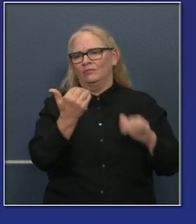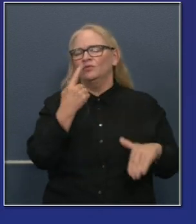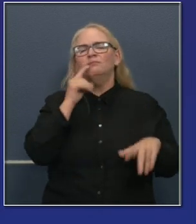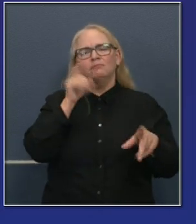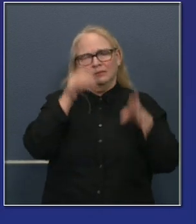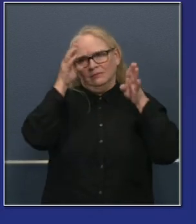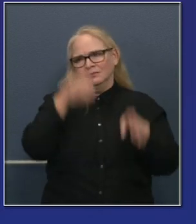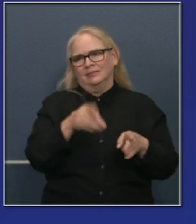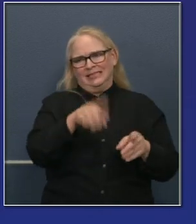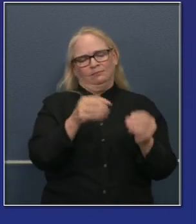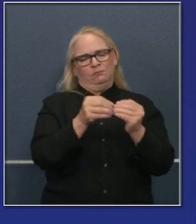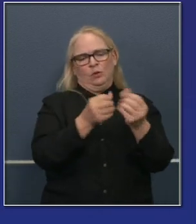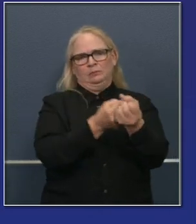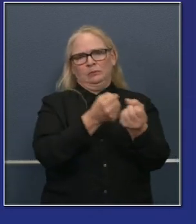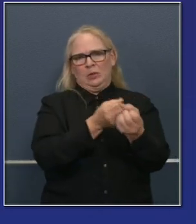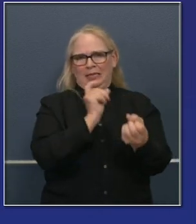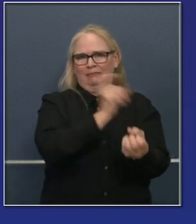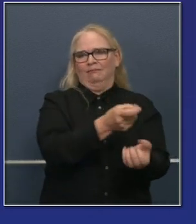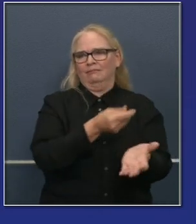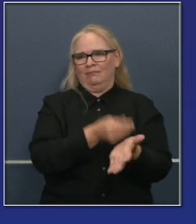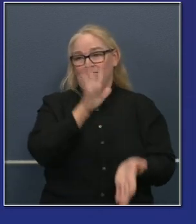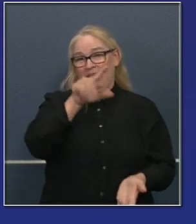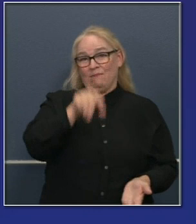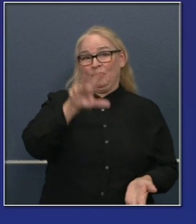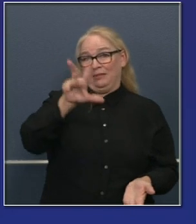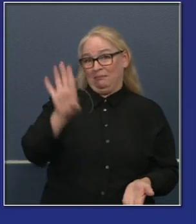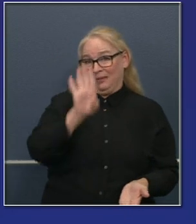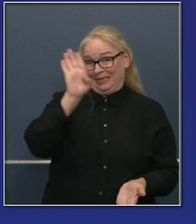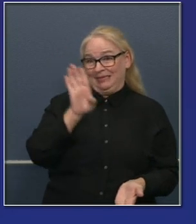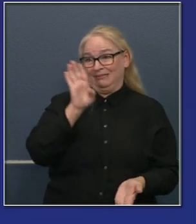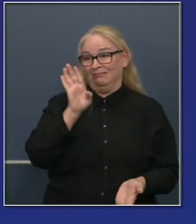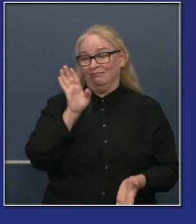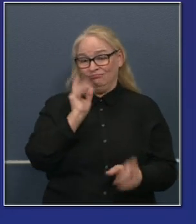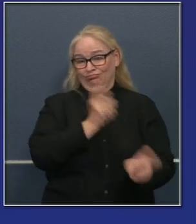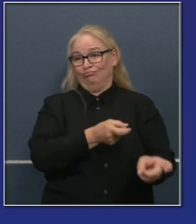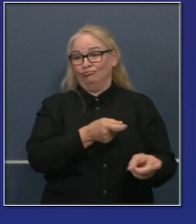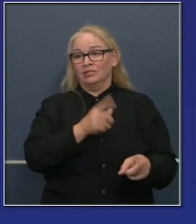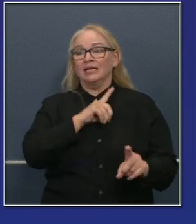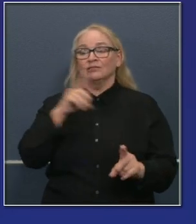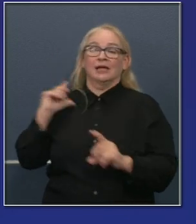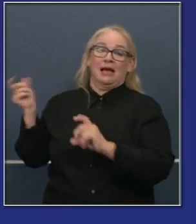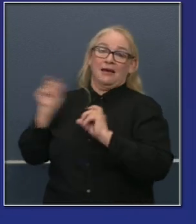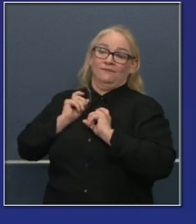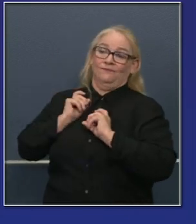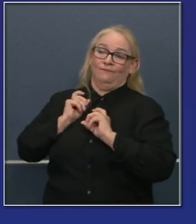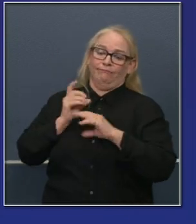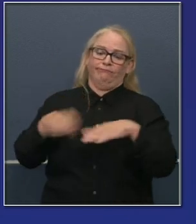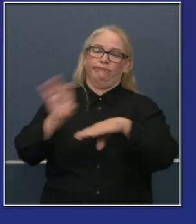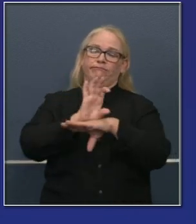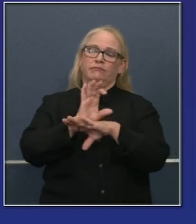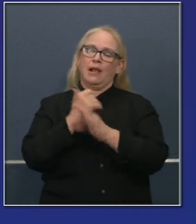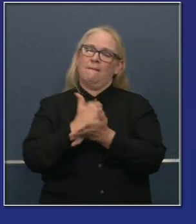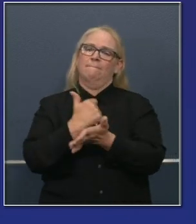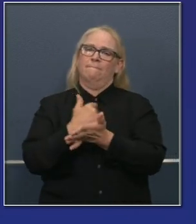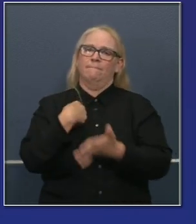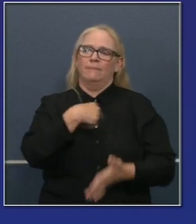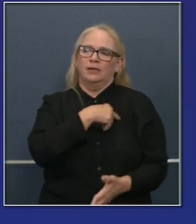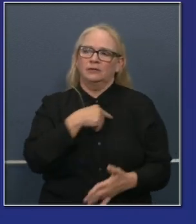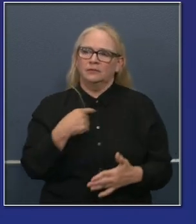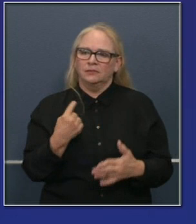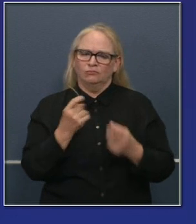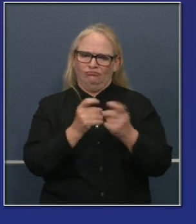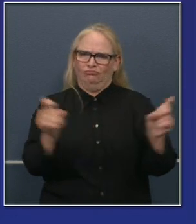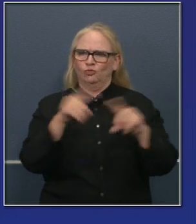billion was put in additional funding to prioritize the issue of equity. So it's not just a throwaway line, it's not